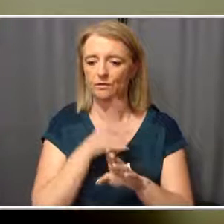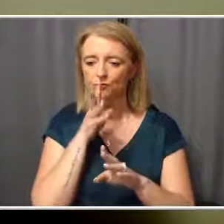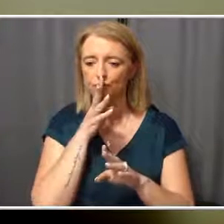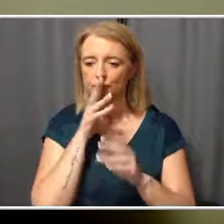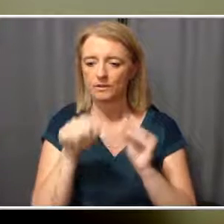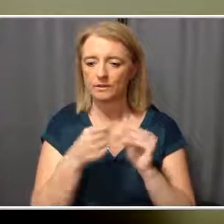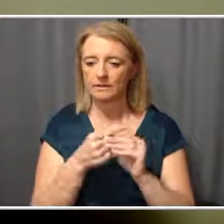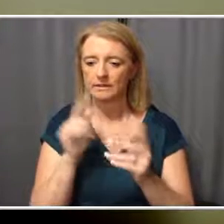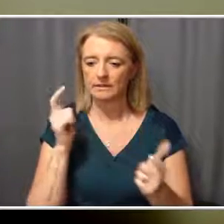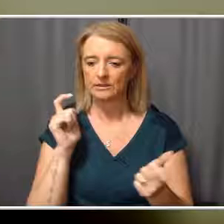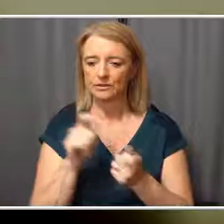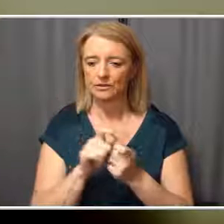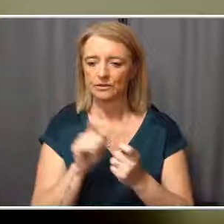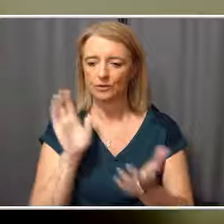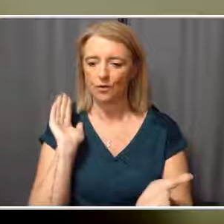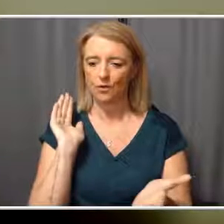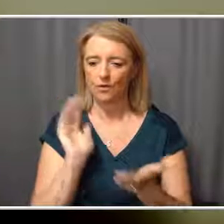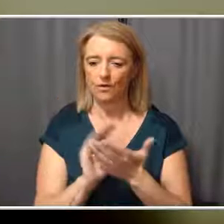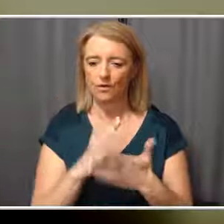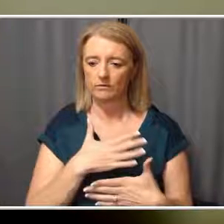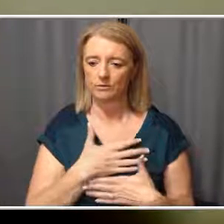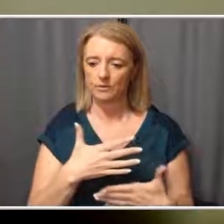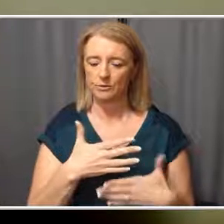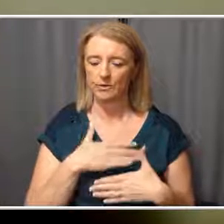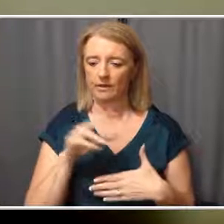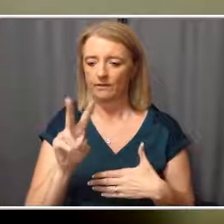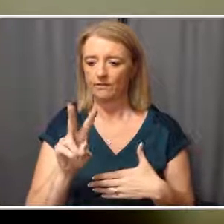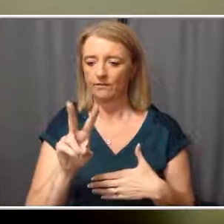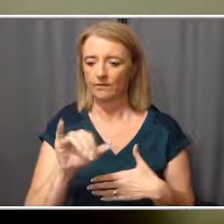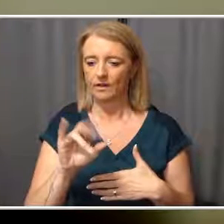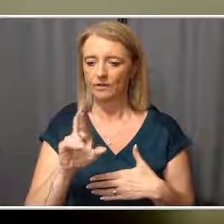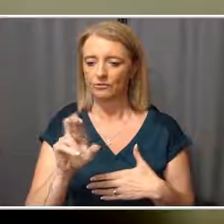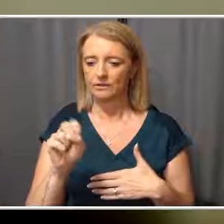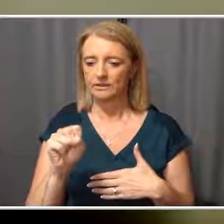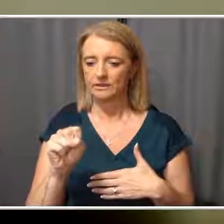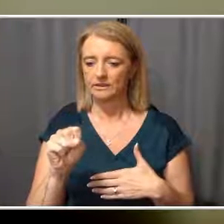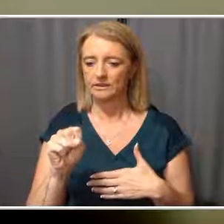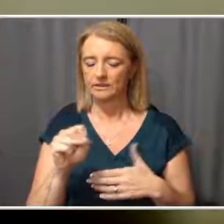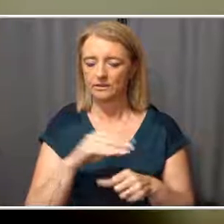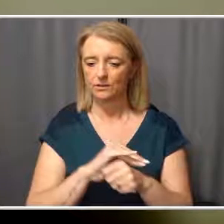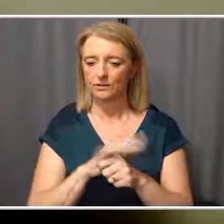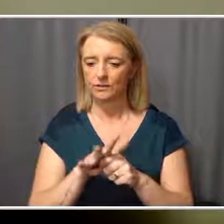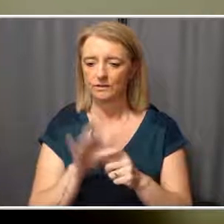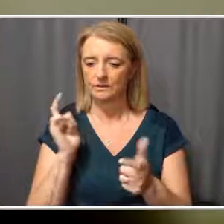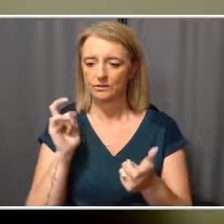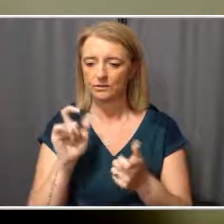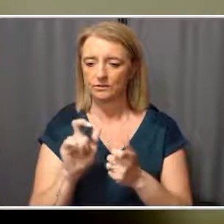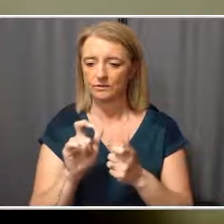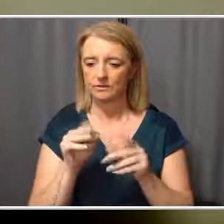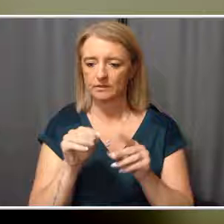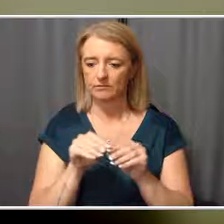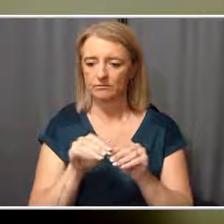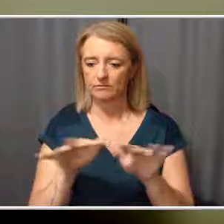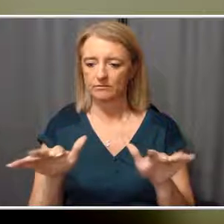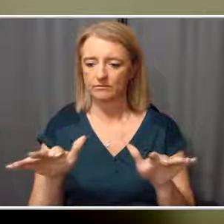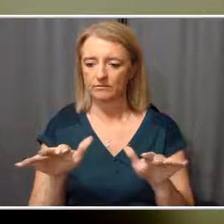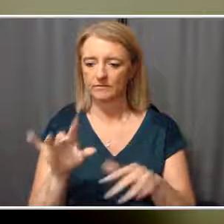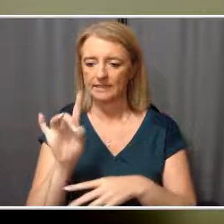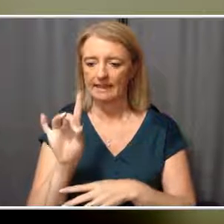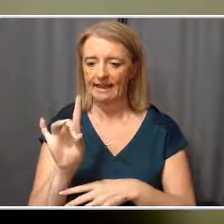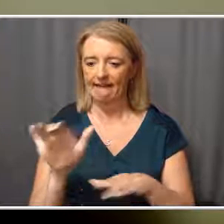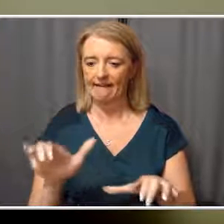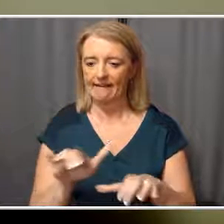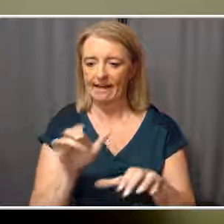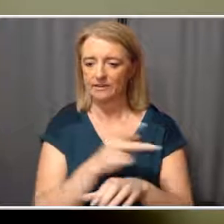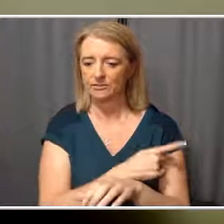those certain populations where it is a very real disease still and can cause significant morbidity and mortality, much like your